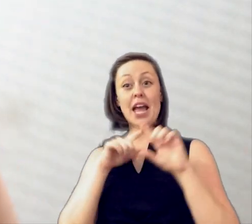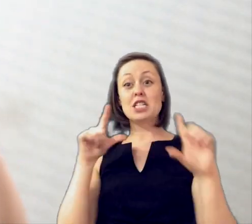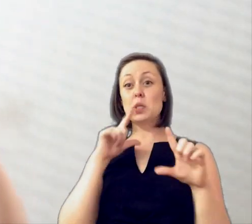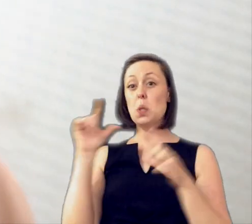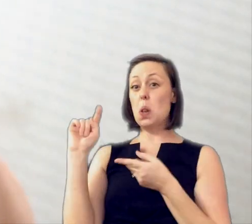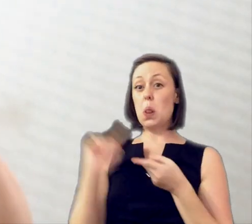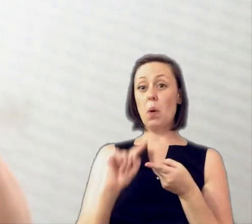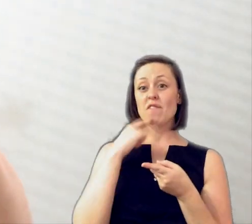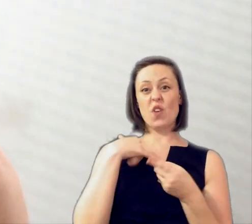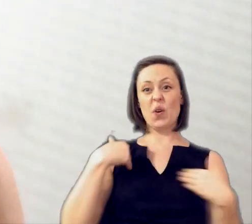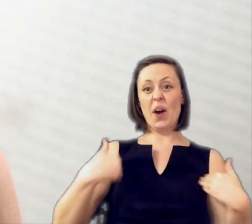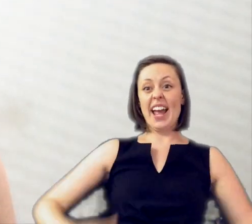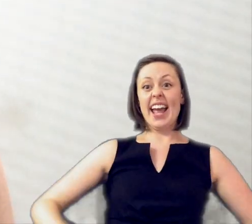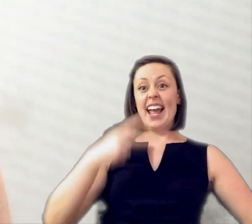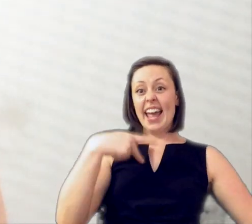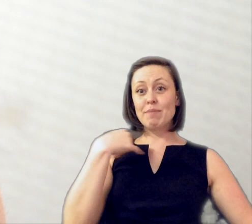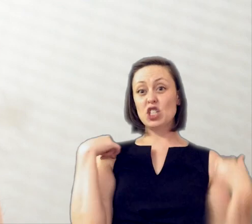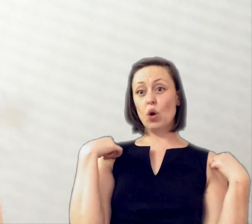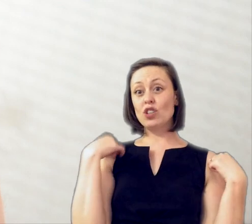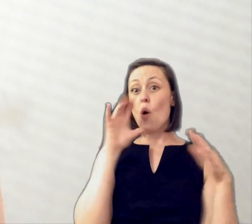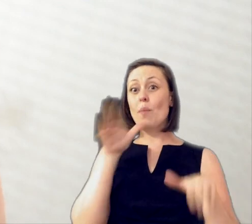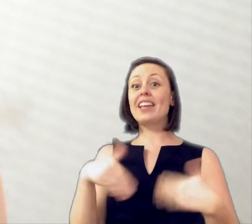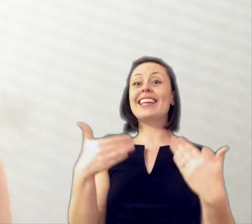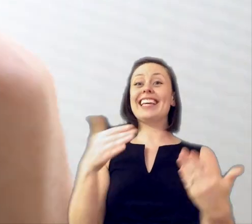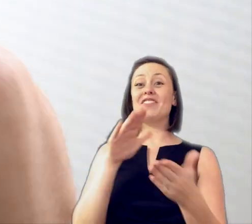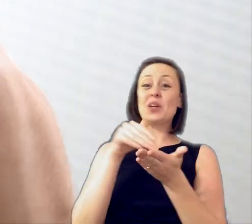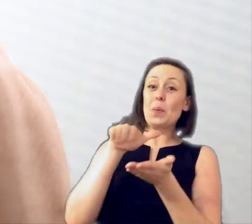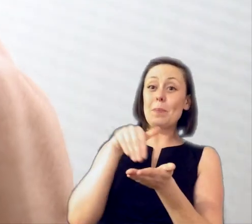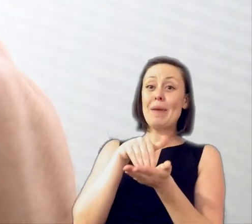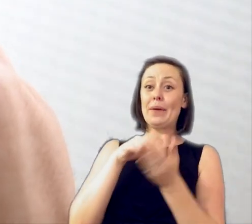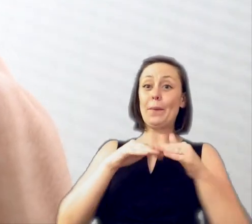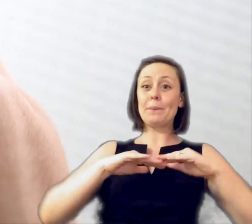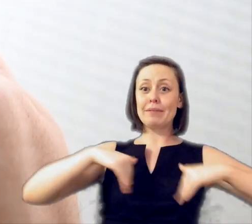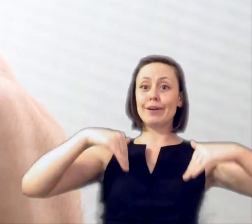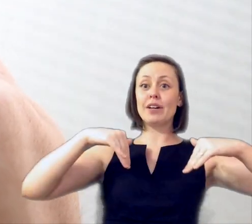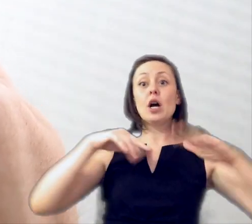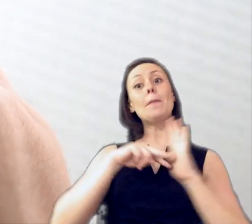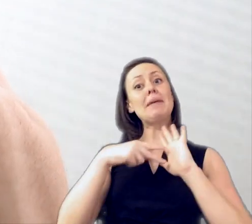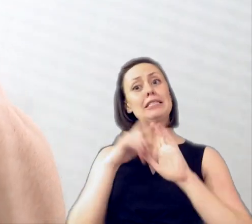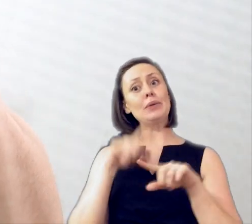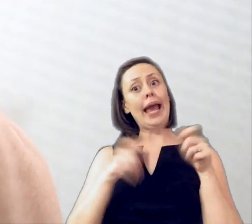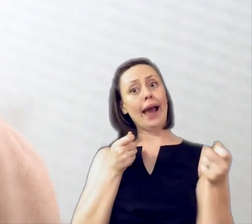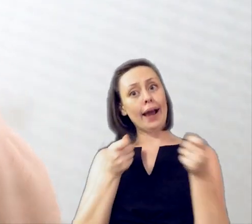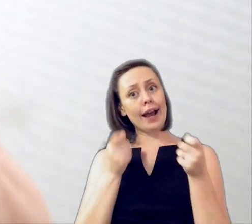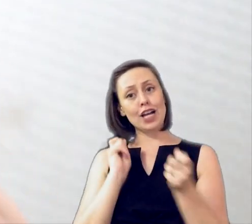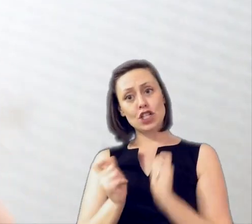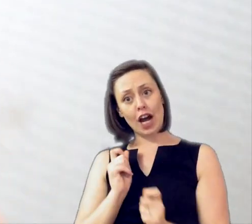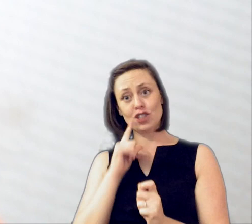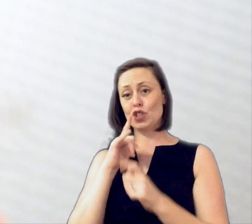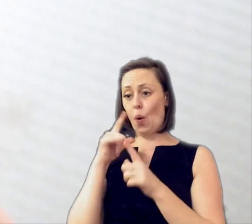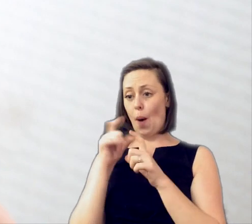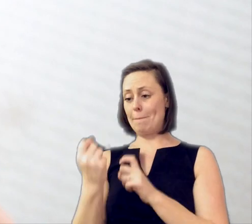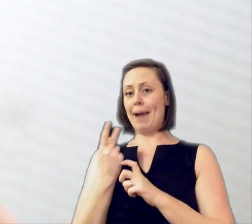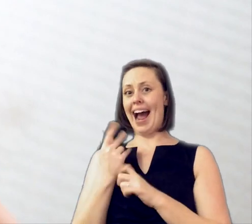adjust for your hips and your shoulders will give you midsection sagging because you can't adjust your lumbar independently. Even if you